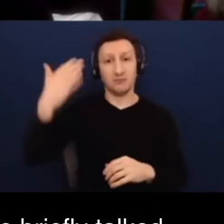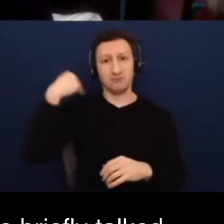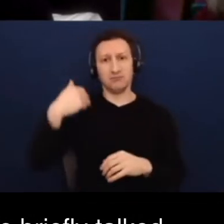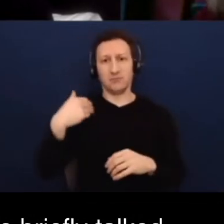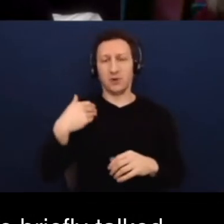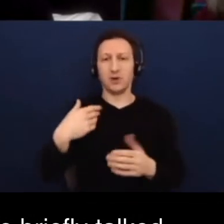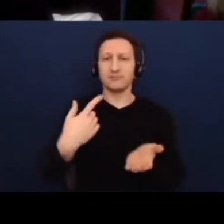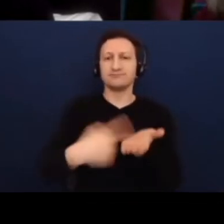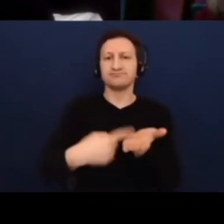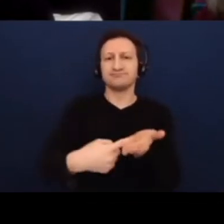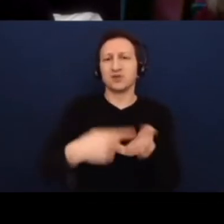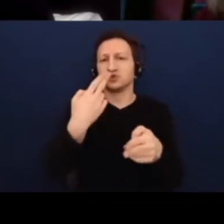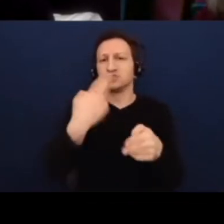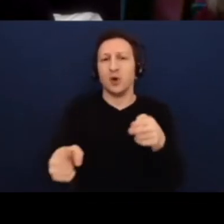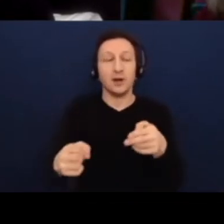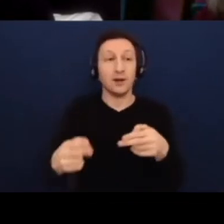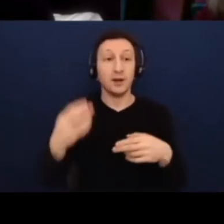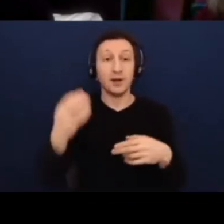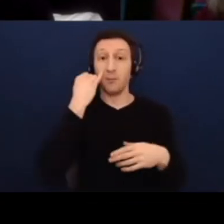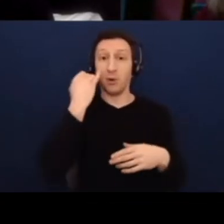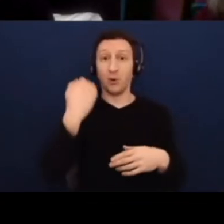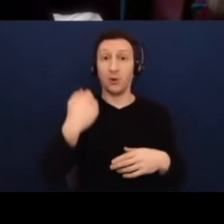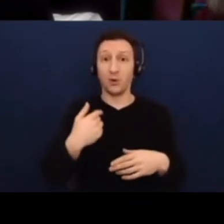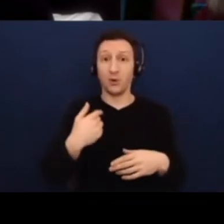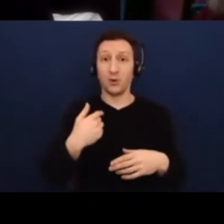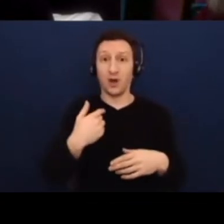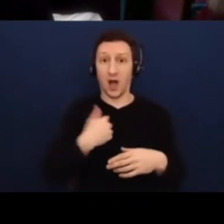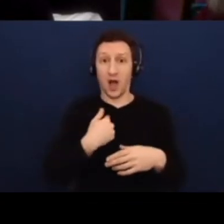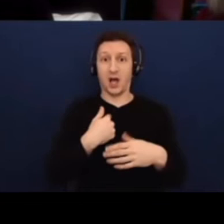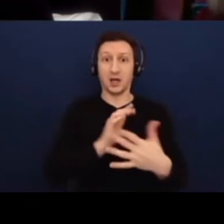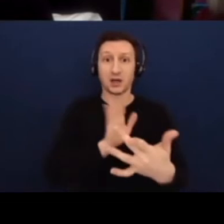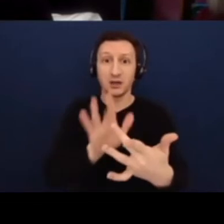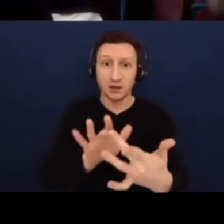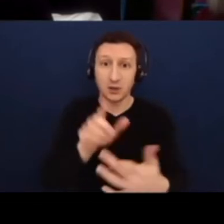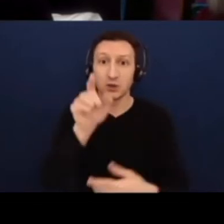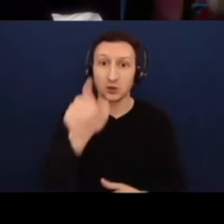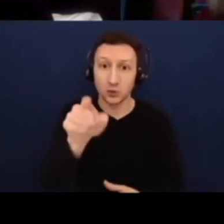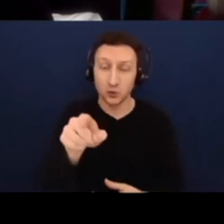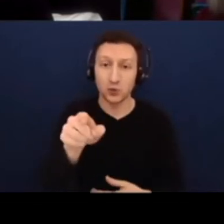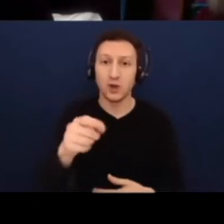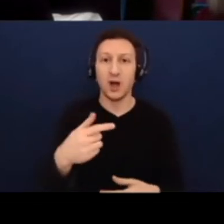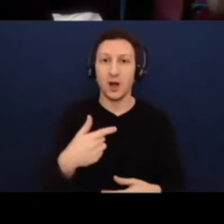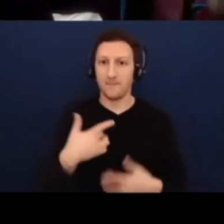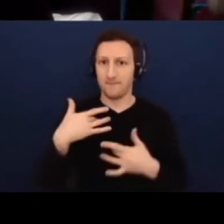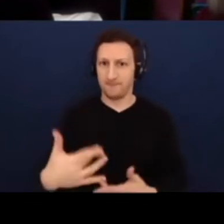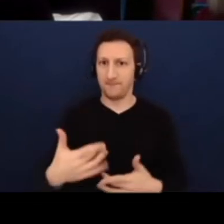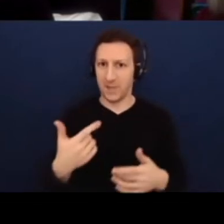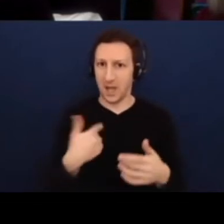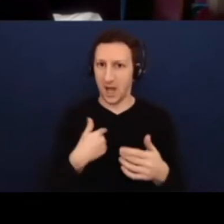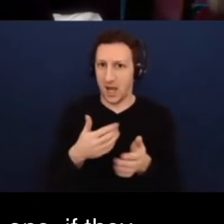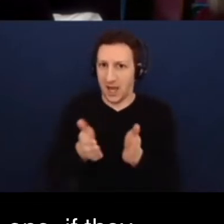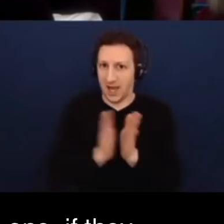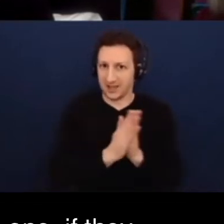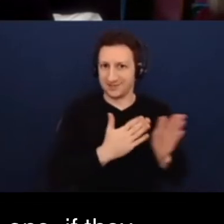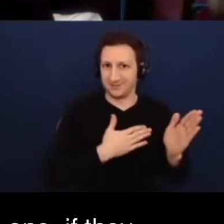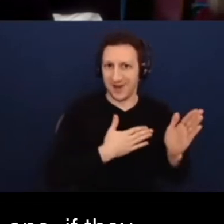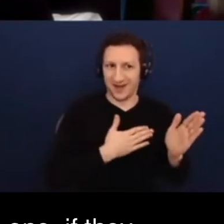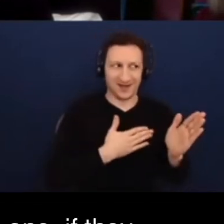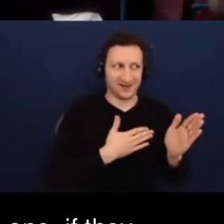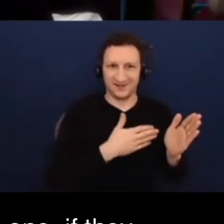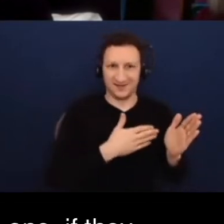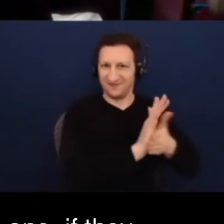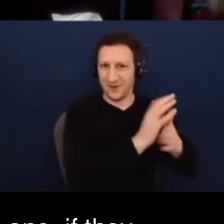in the case where, for example, if I were to bring a film to you, that I will often request from my filmmakers, because I get to work with them